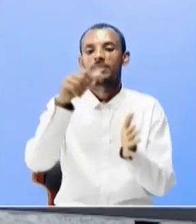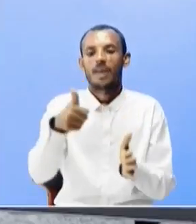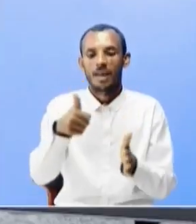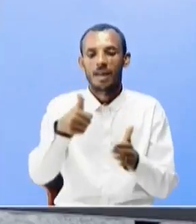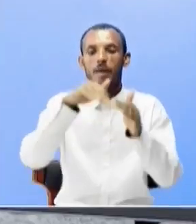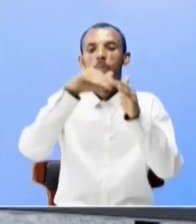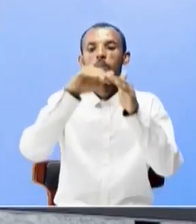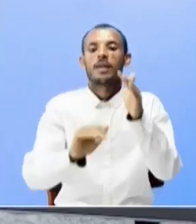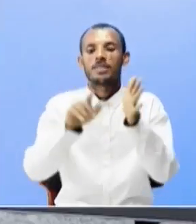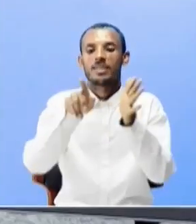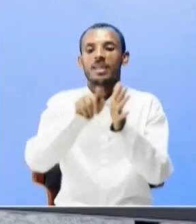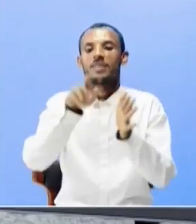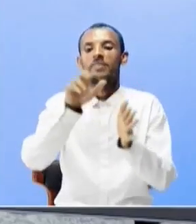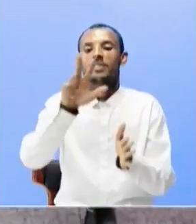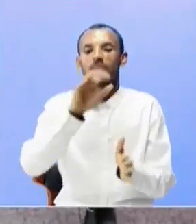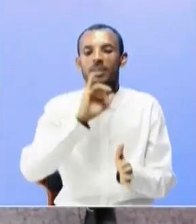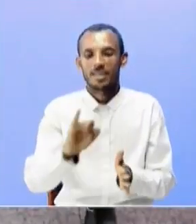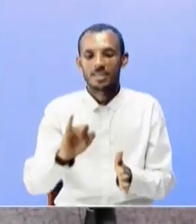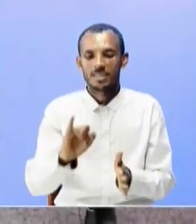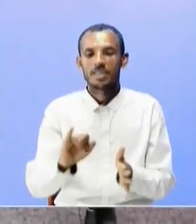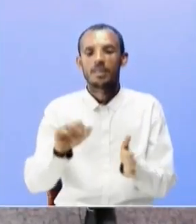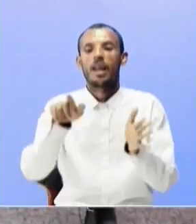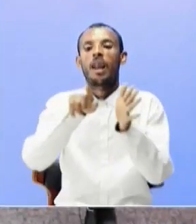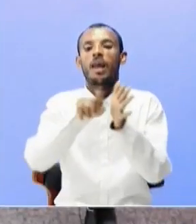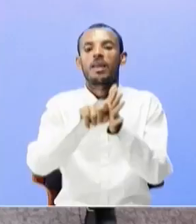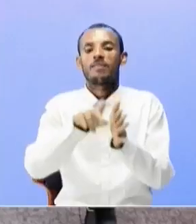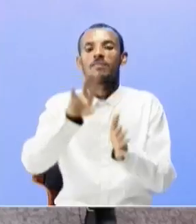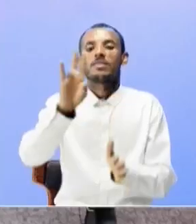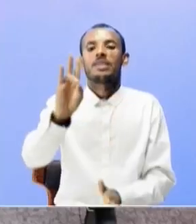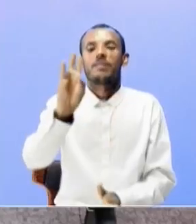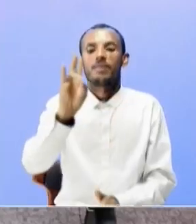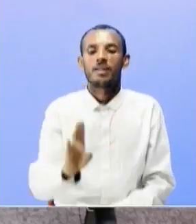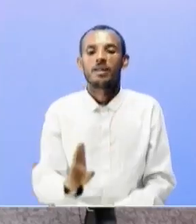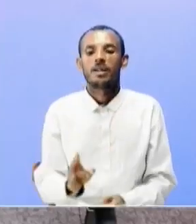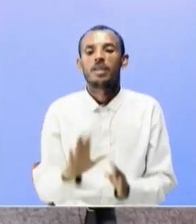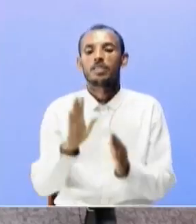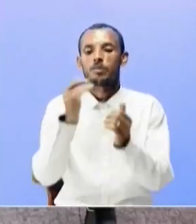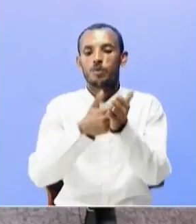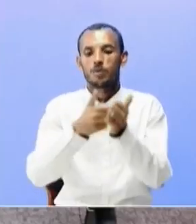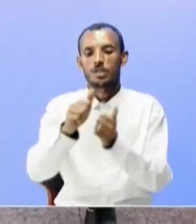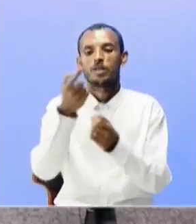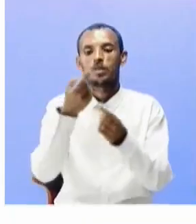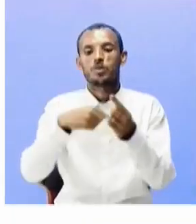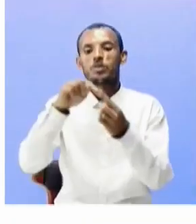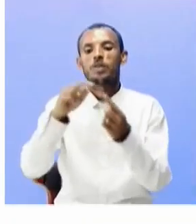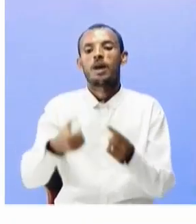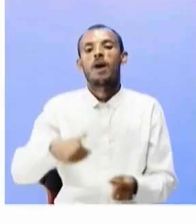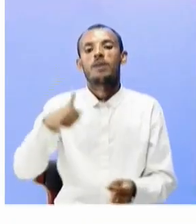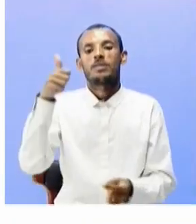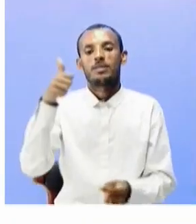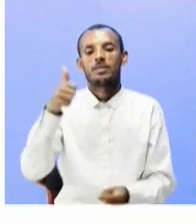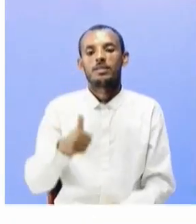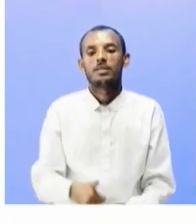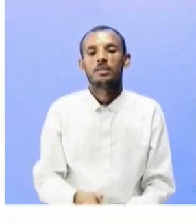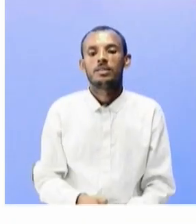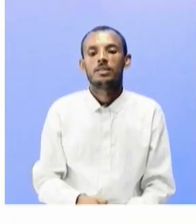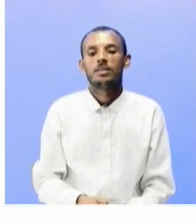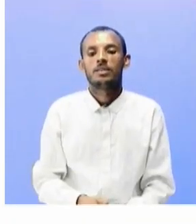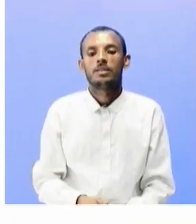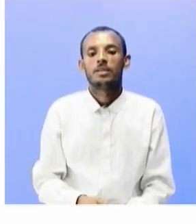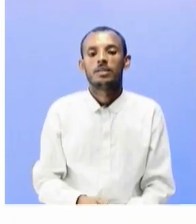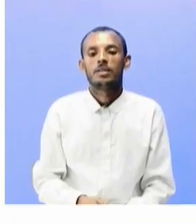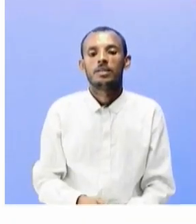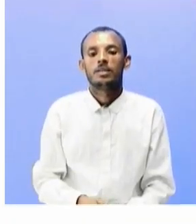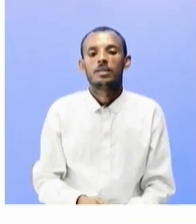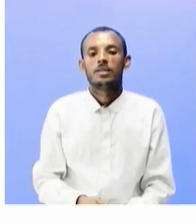minus negative 3 will be, it is negative 7. Let's proceed to the other example.